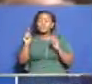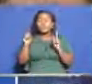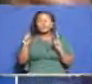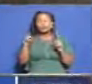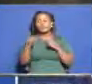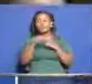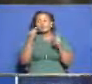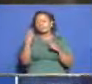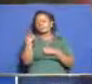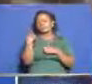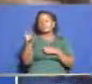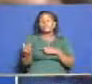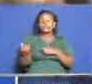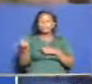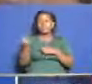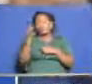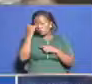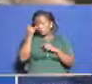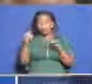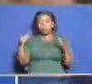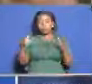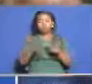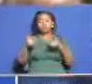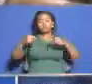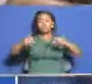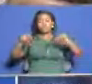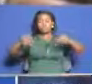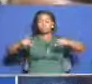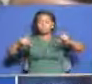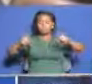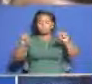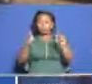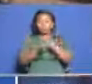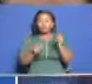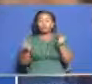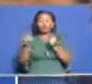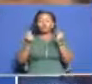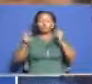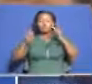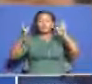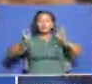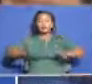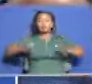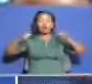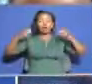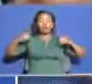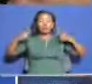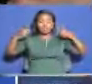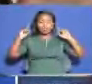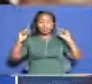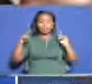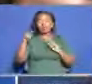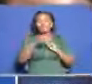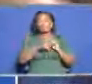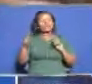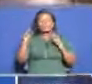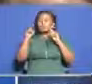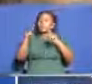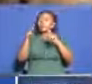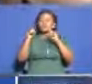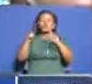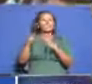killed yesterday, yes. By the motorist, yes. And the driver of the lorry, yes. So we condemn that with the strongest